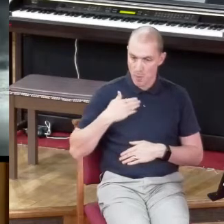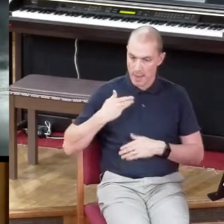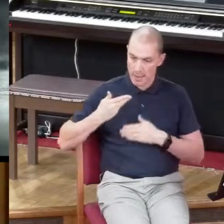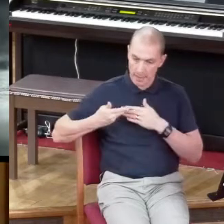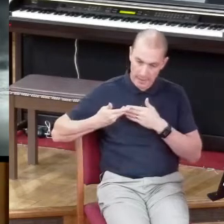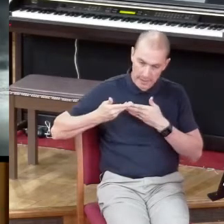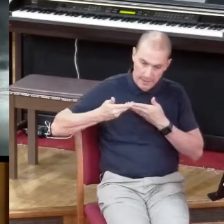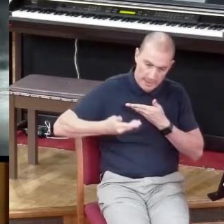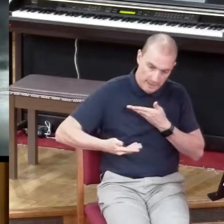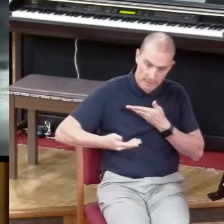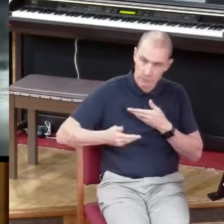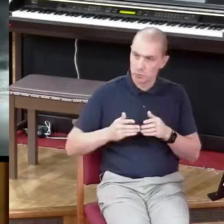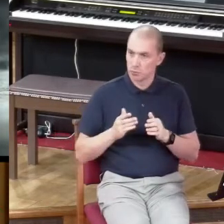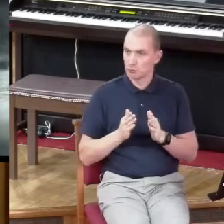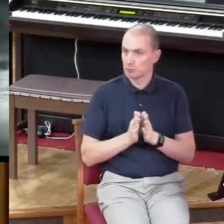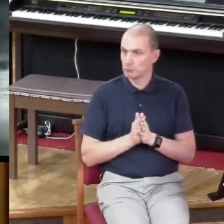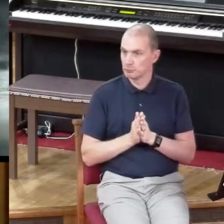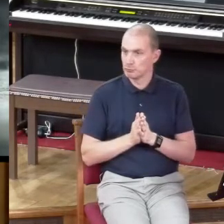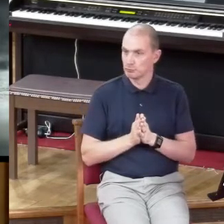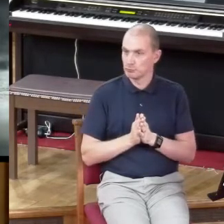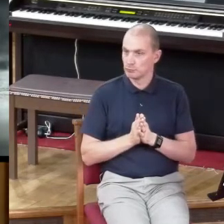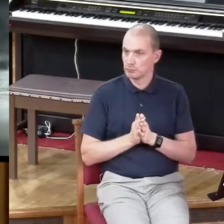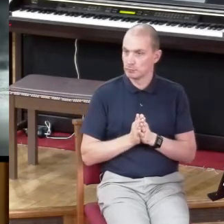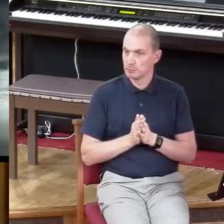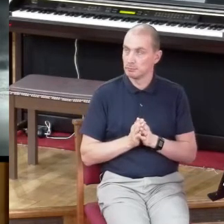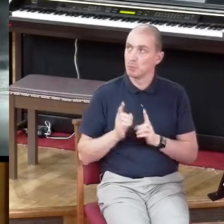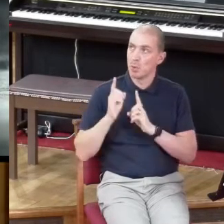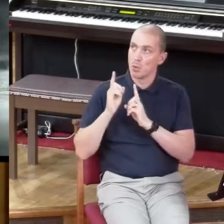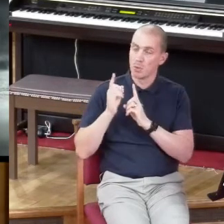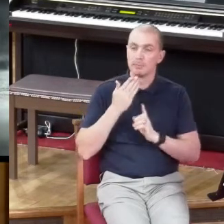church? May God bless us and